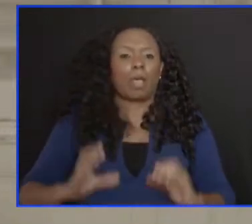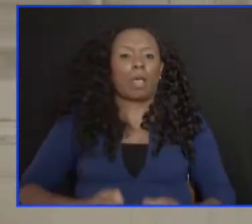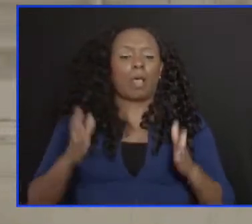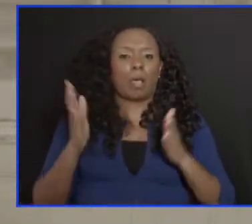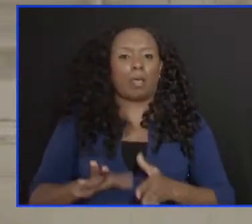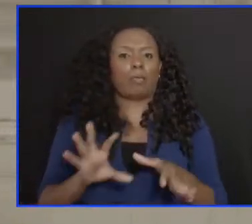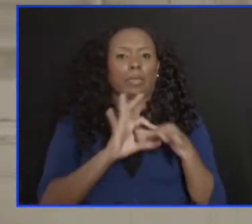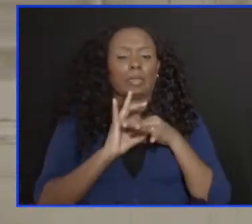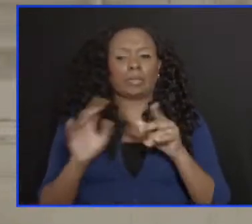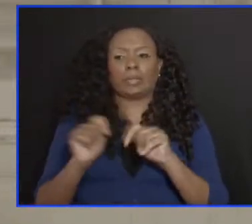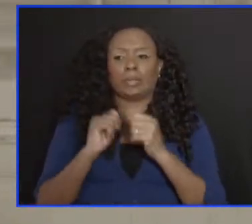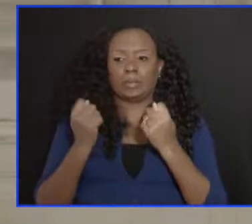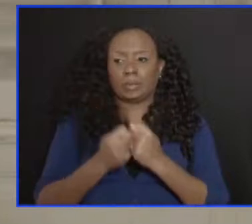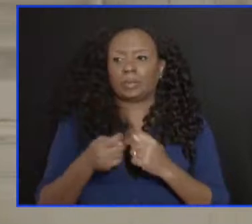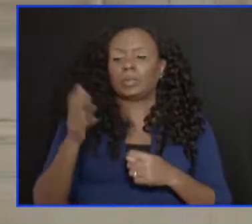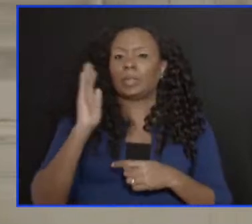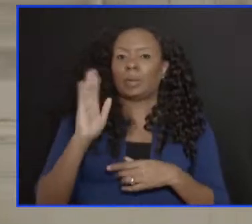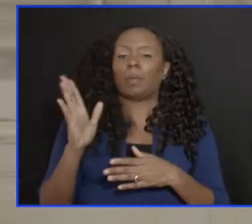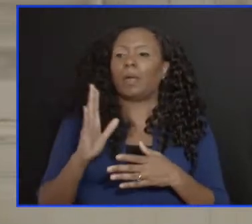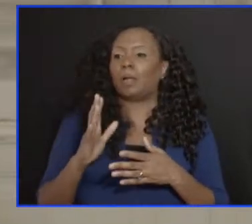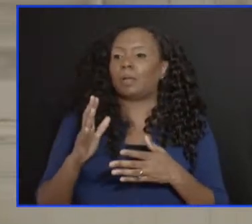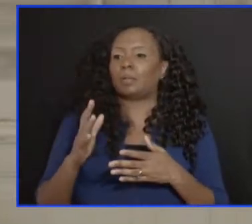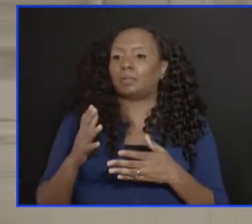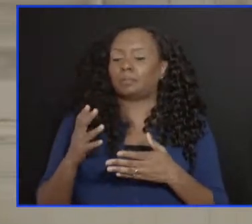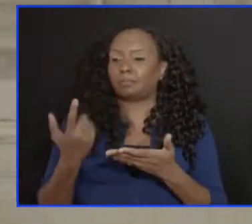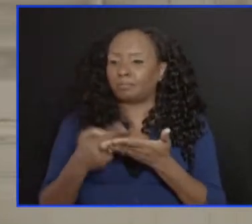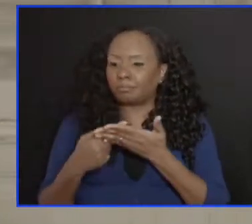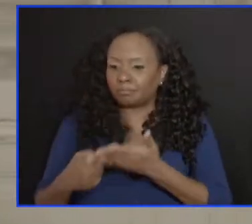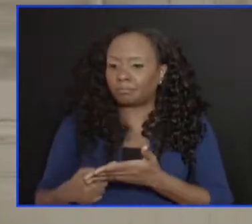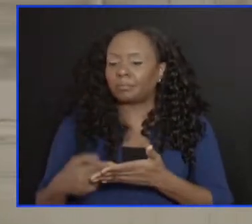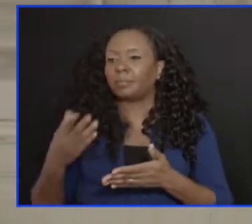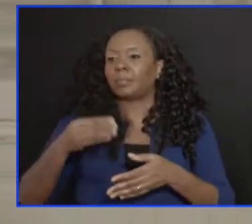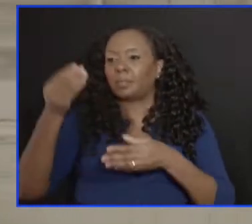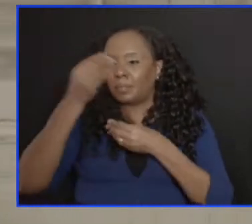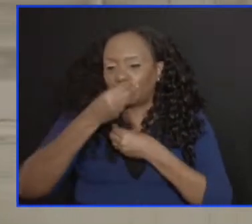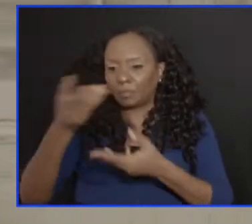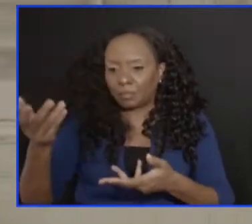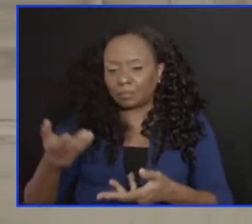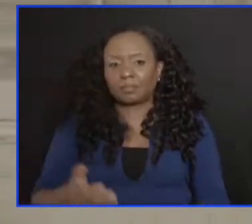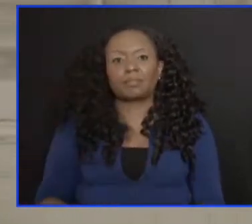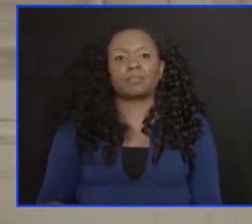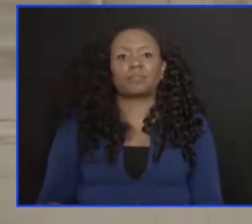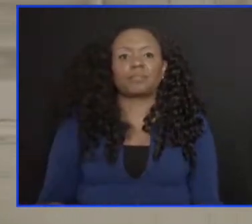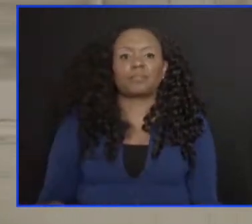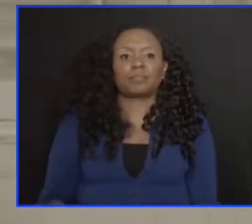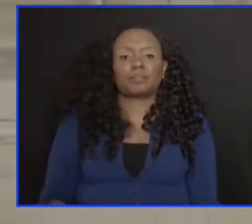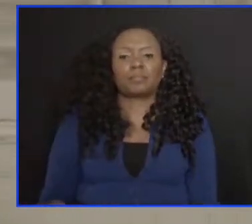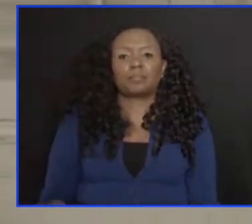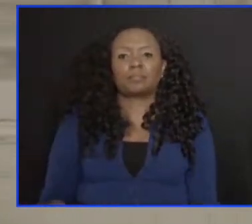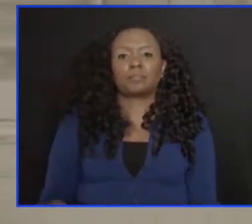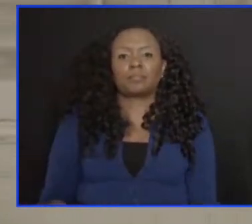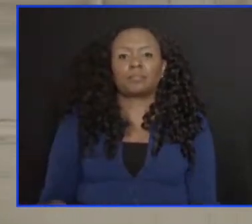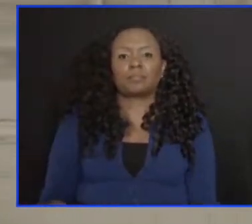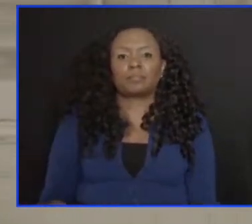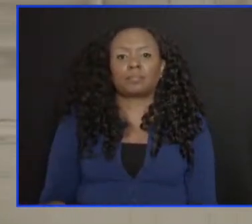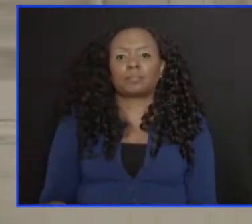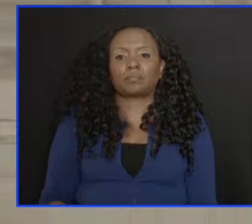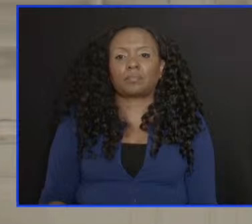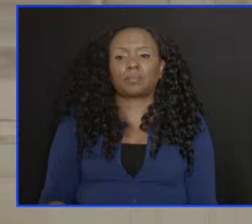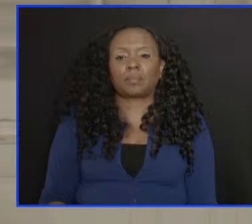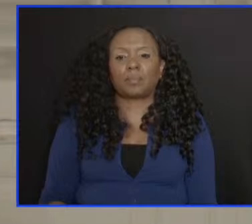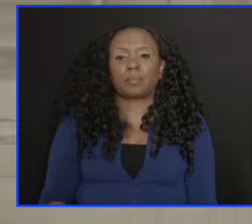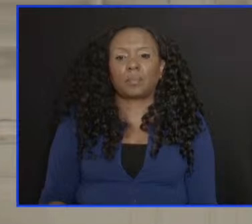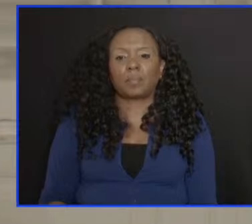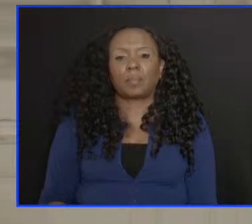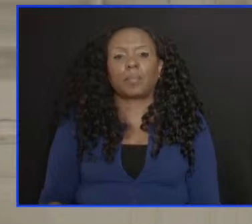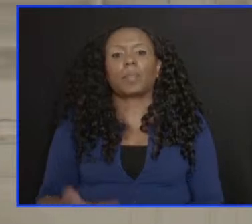debrief. Our infection control team will also debrief the individuals before they're actually taken